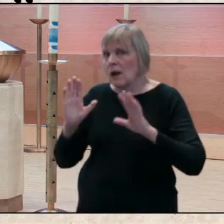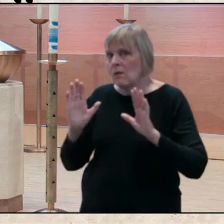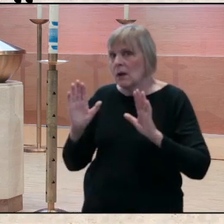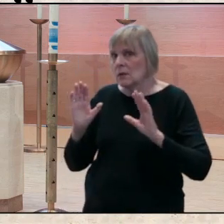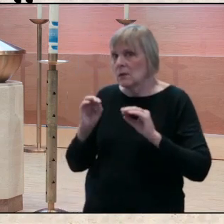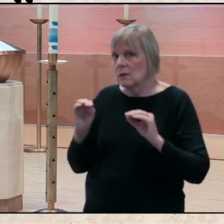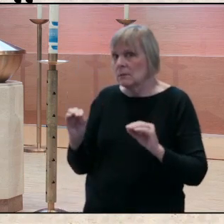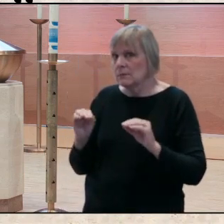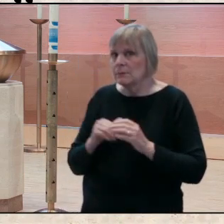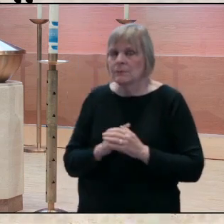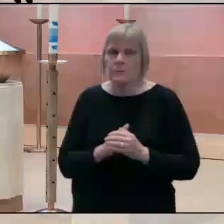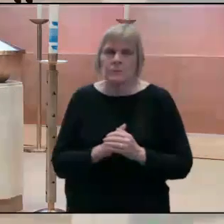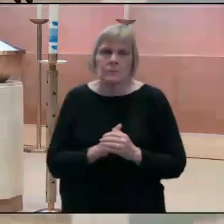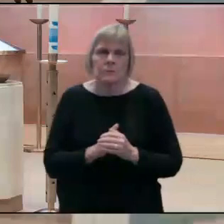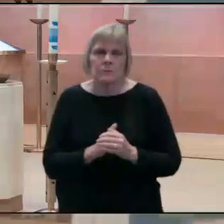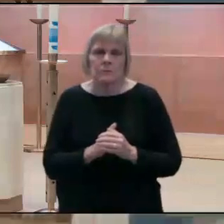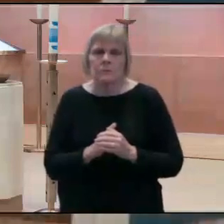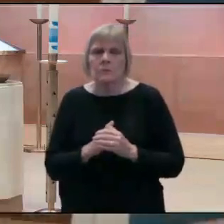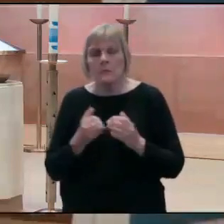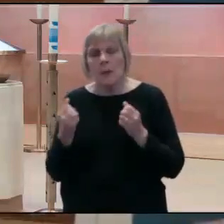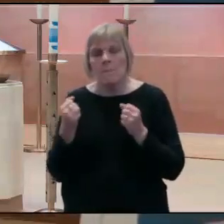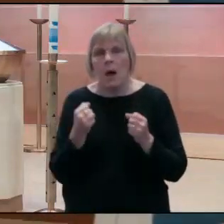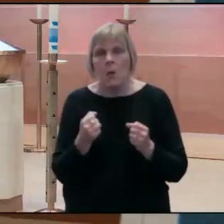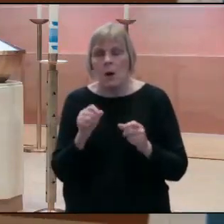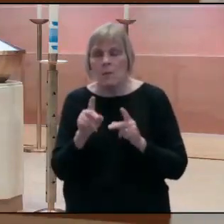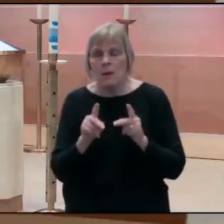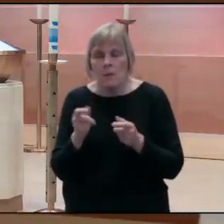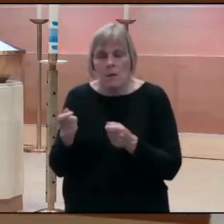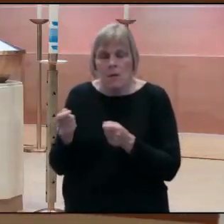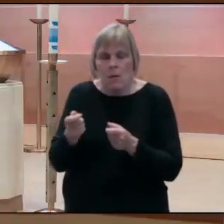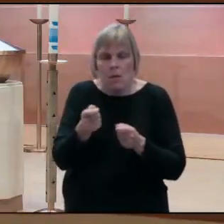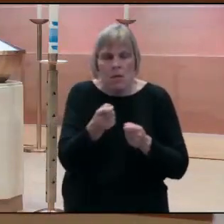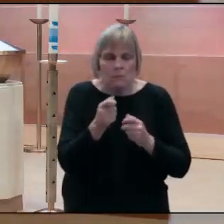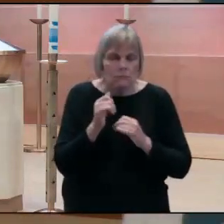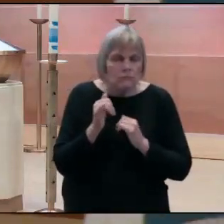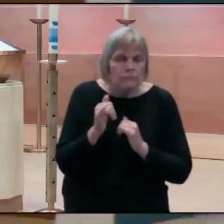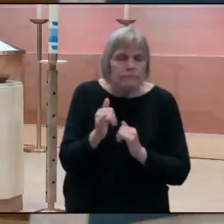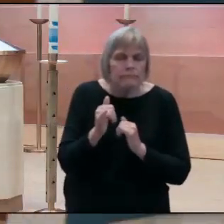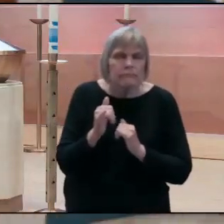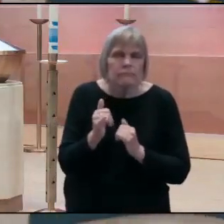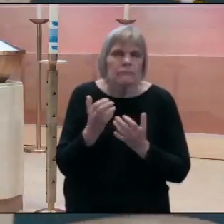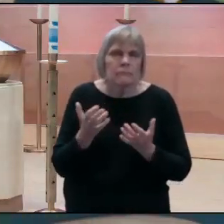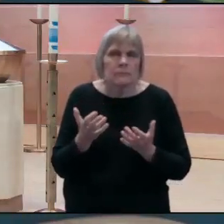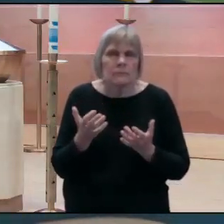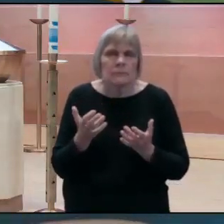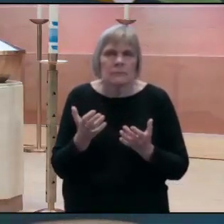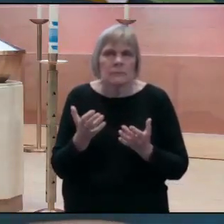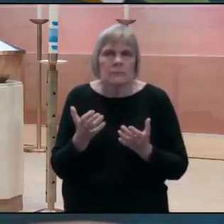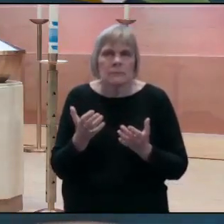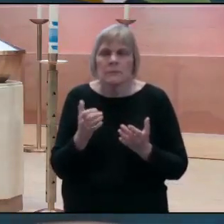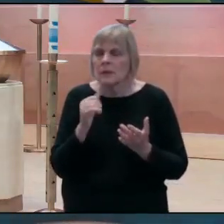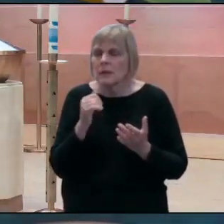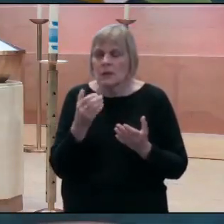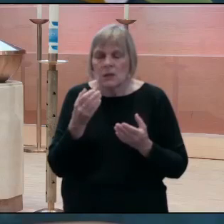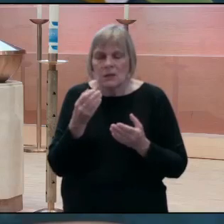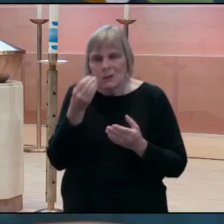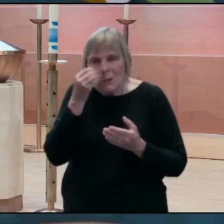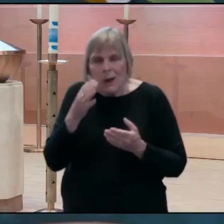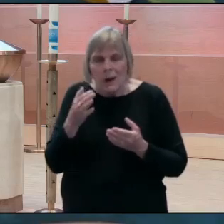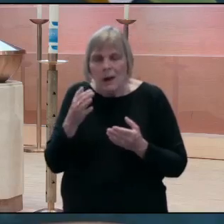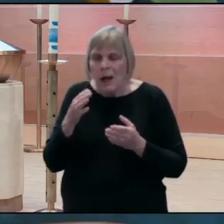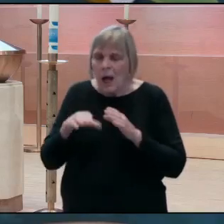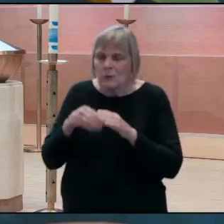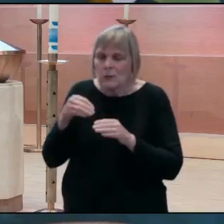sacrifice. It's all about power, getting people who are like each other and not caring for